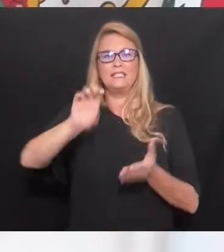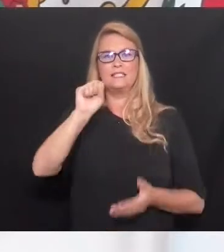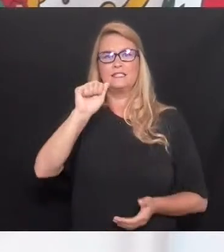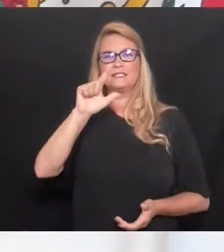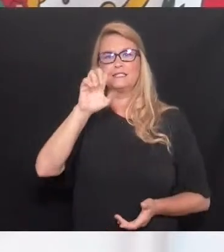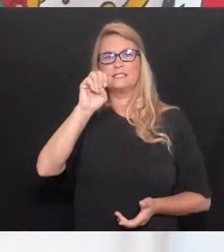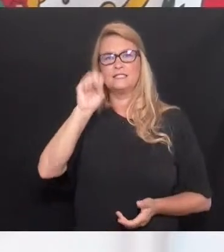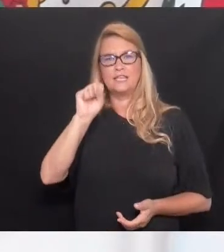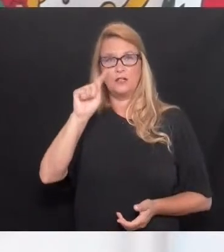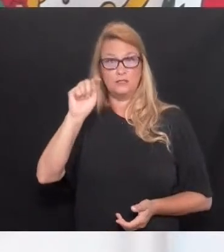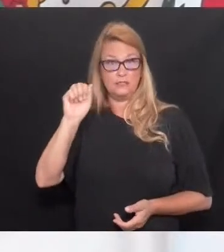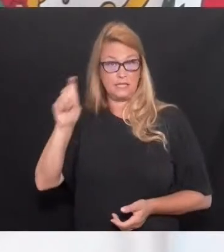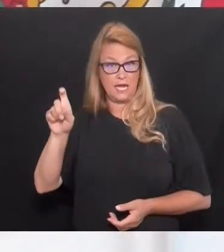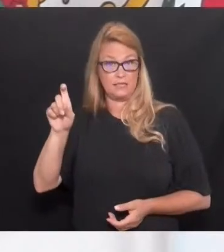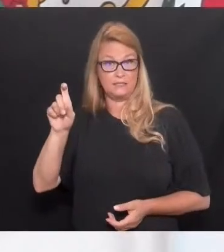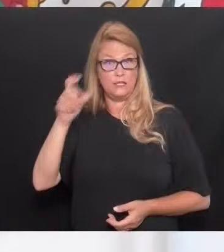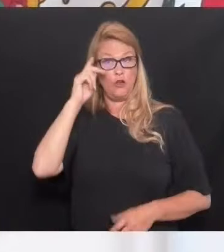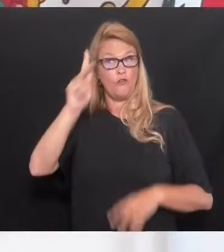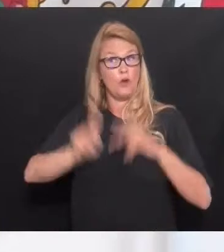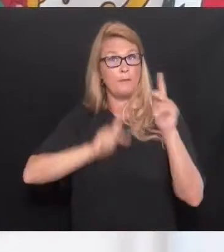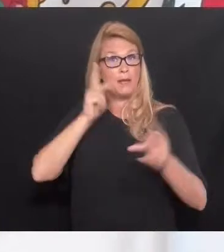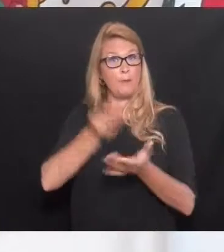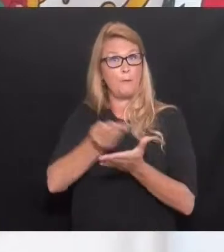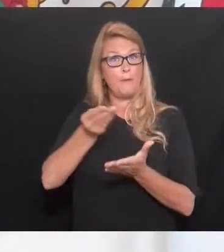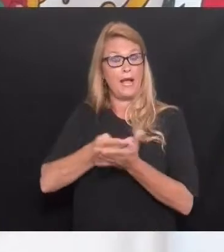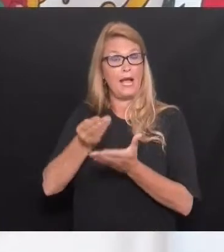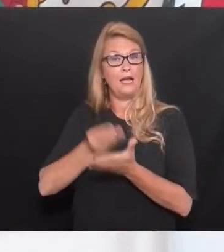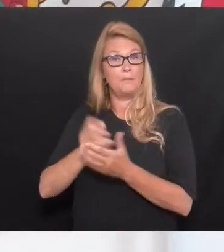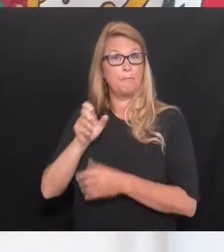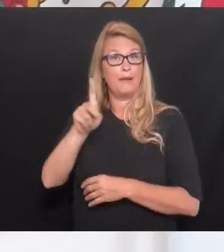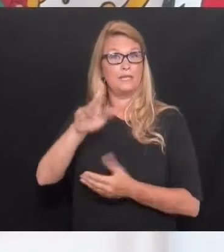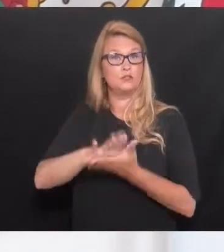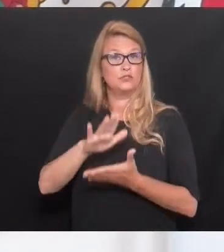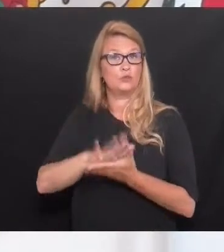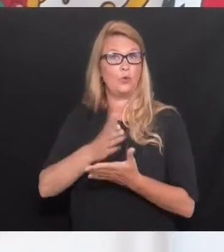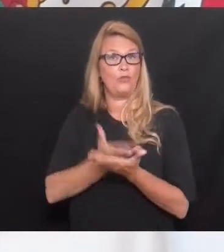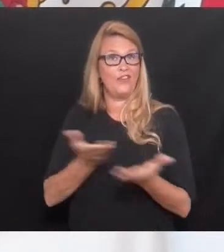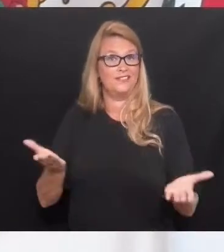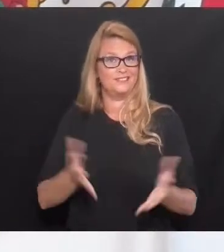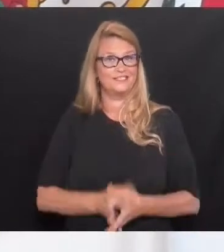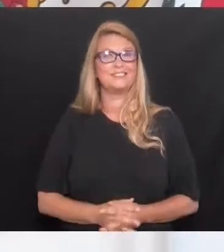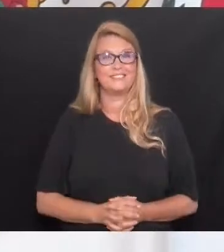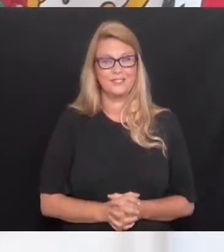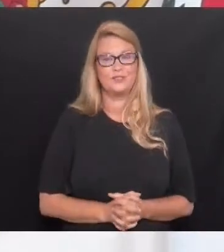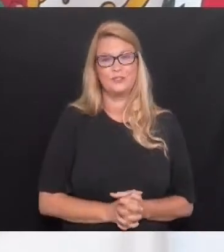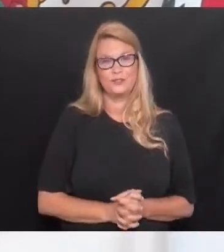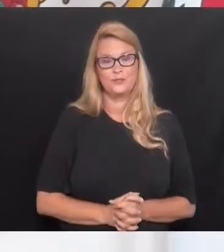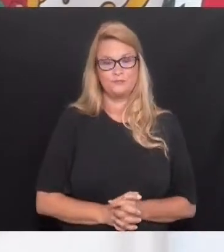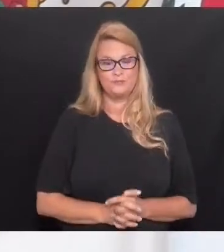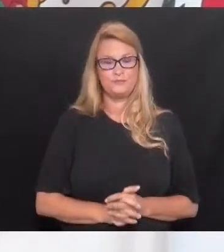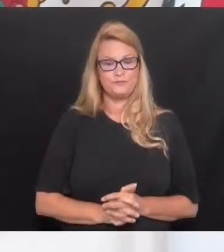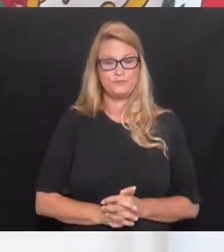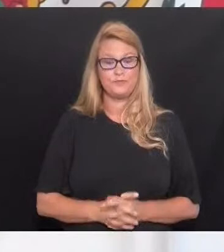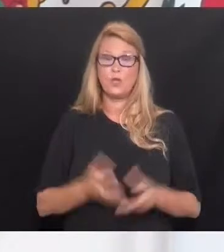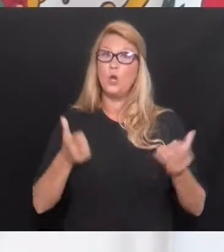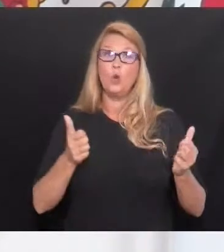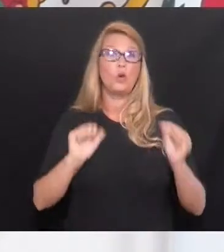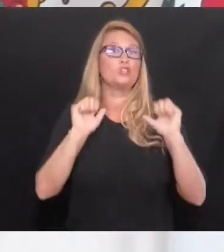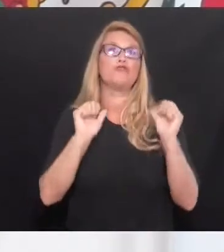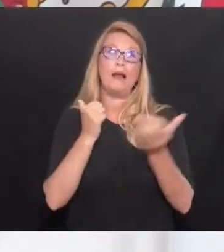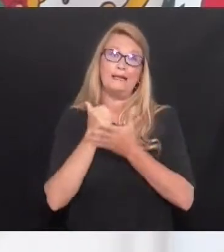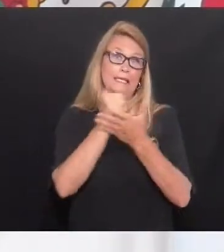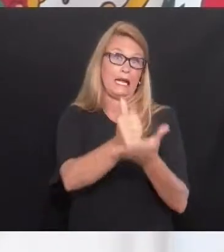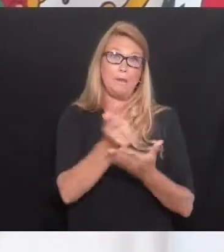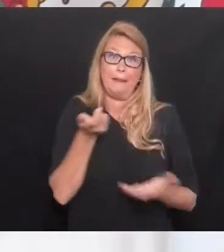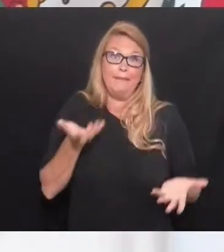you know, on our folks that are buying supplies for kids going back to school. And so you know, at least we're trying to reach out and help a